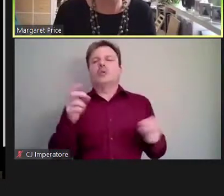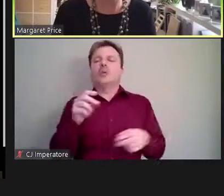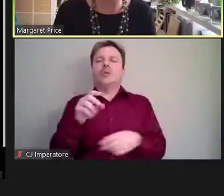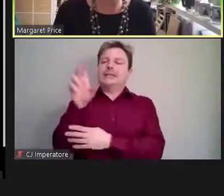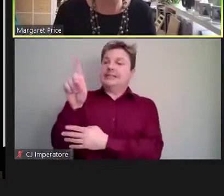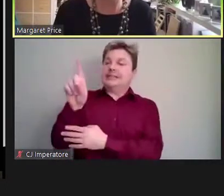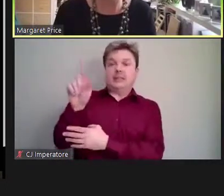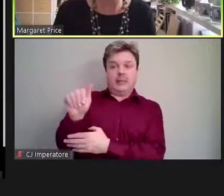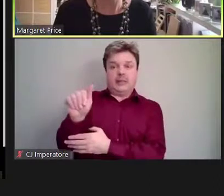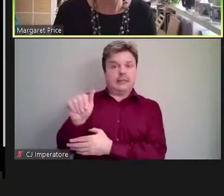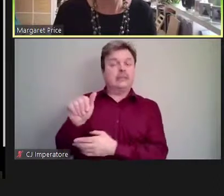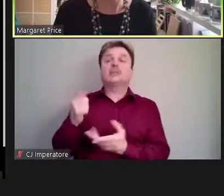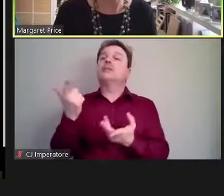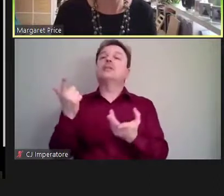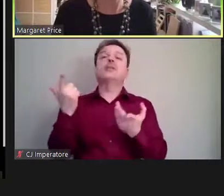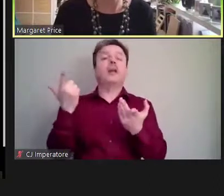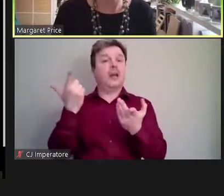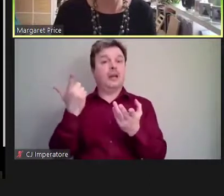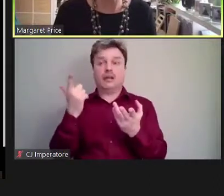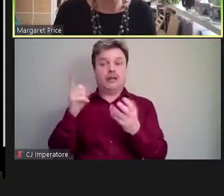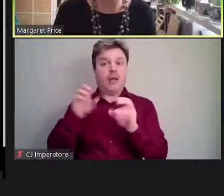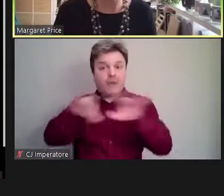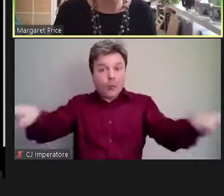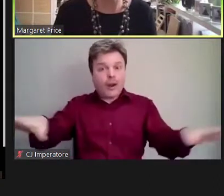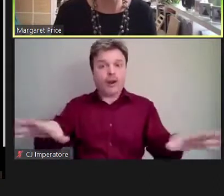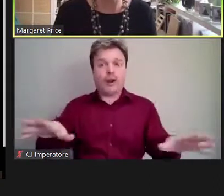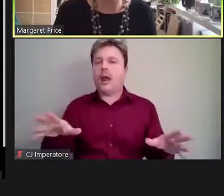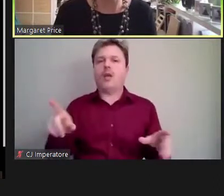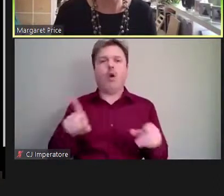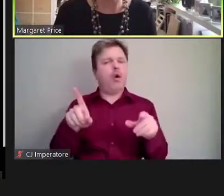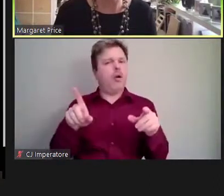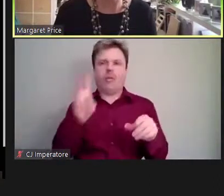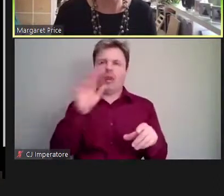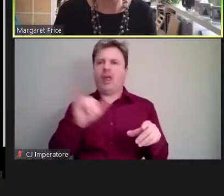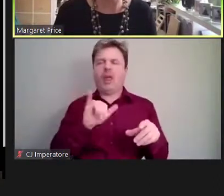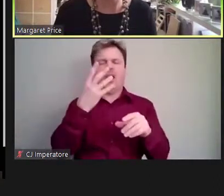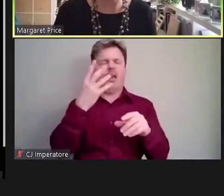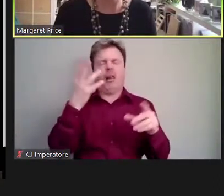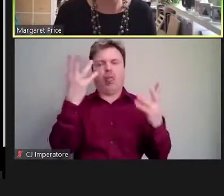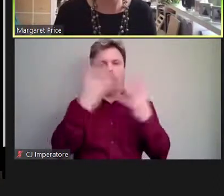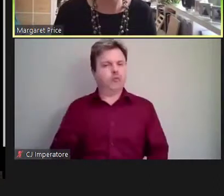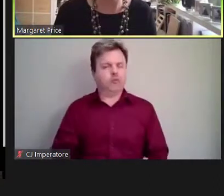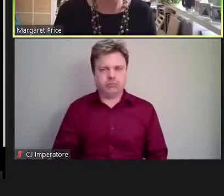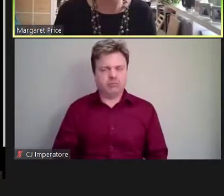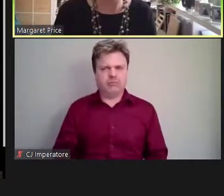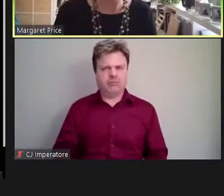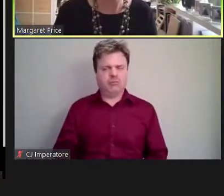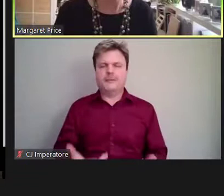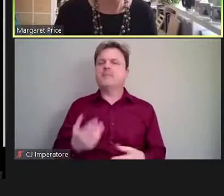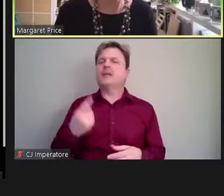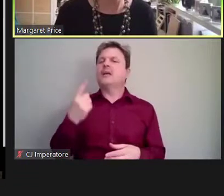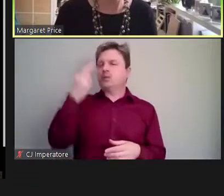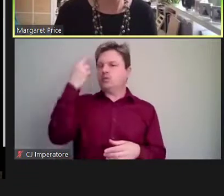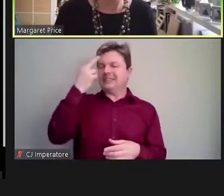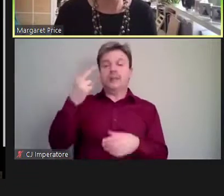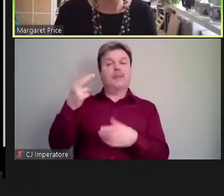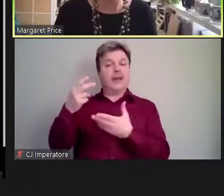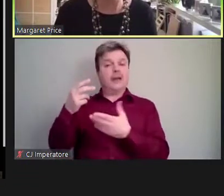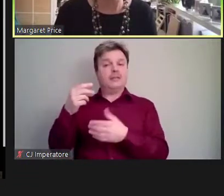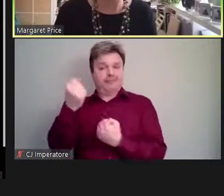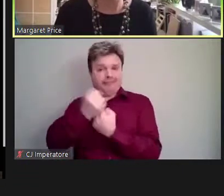everywhere and nowhere. One reason why I don't think we should get rid of the accommodation system right now is it is the